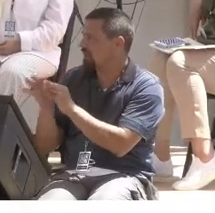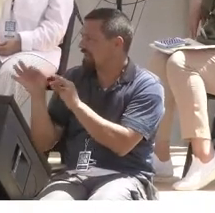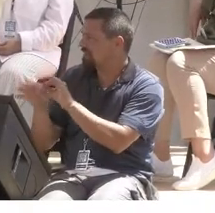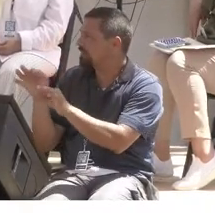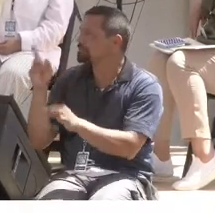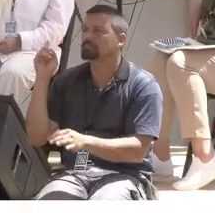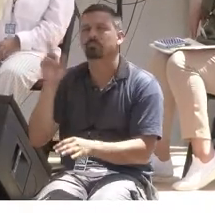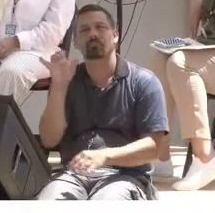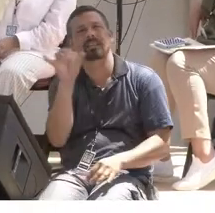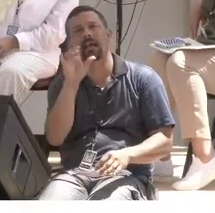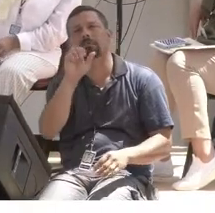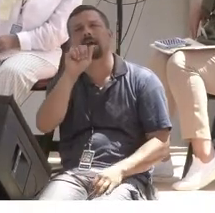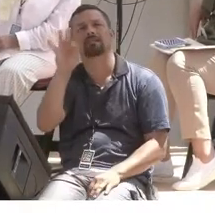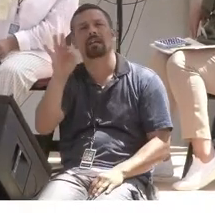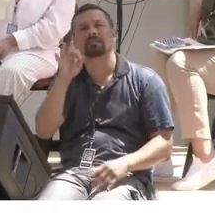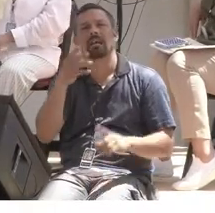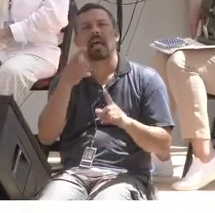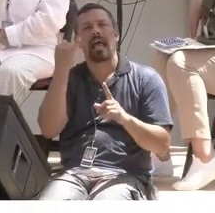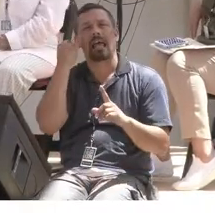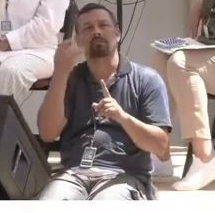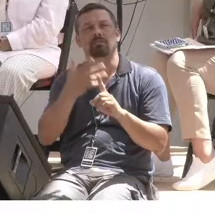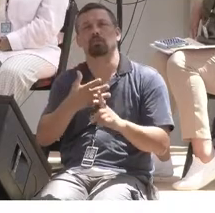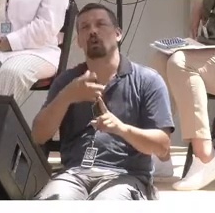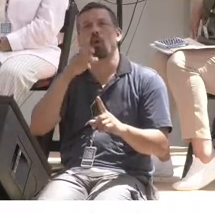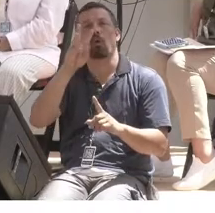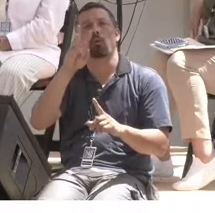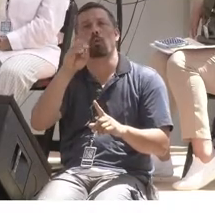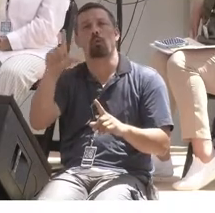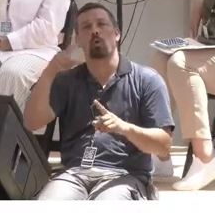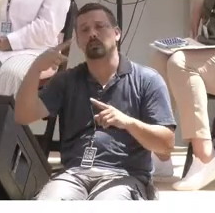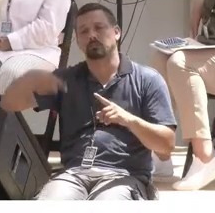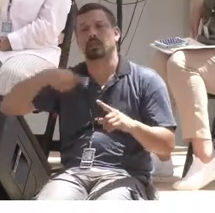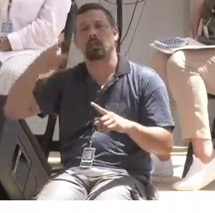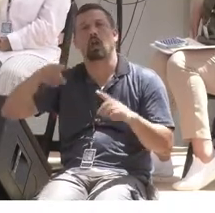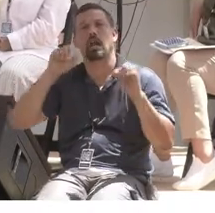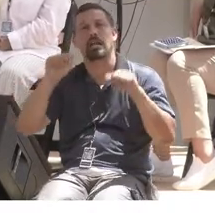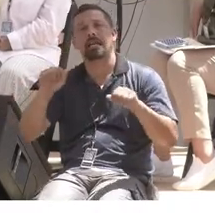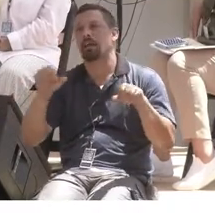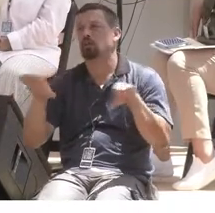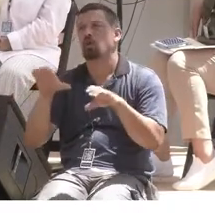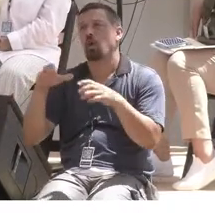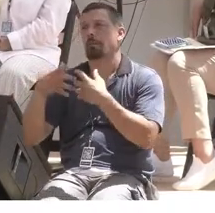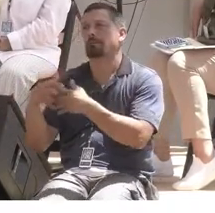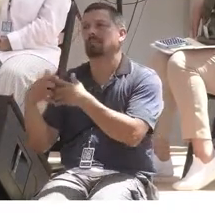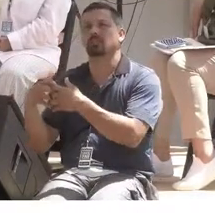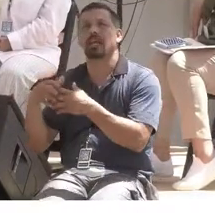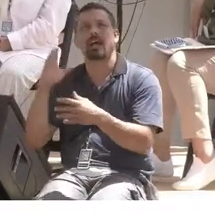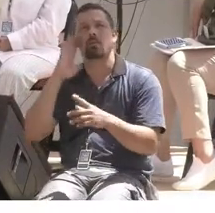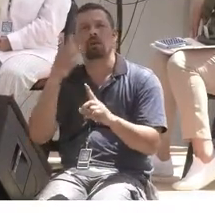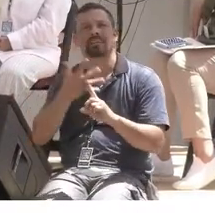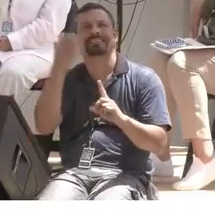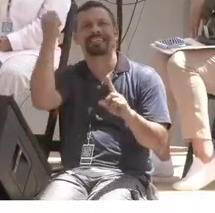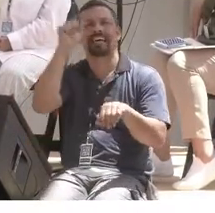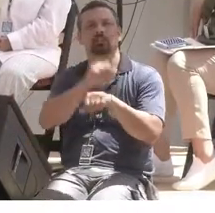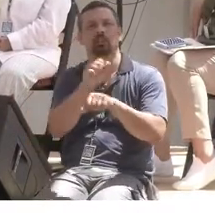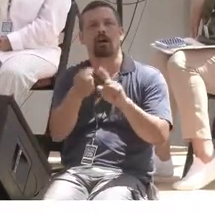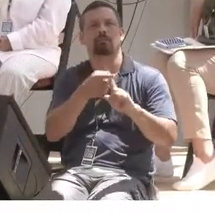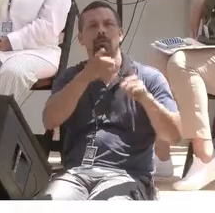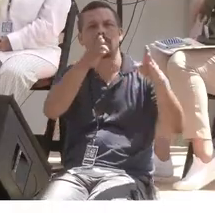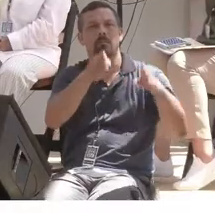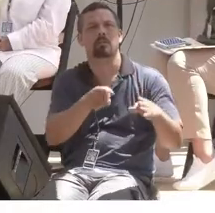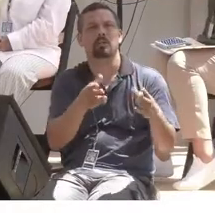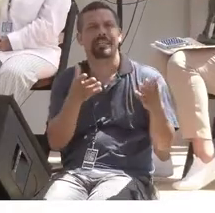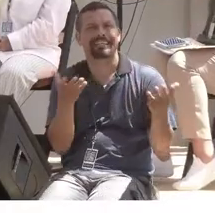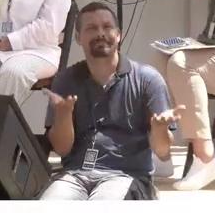Afghanistan, it's sort of, you're taking their livelihood away. If there's a wool spinner whose job can be done by a machine, or if there's carpet weaving where you're taking it away and a machine can